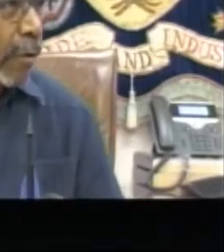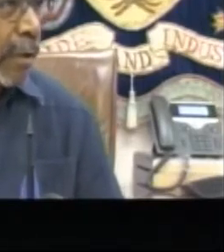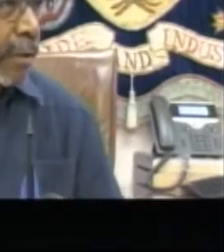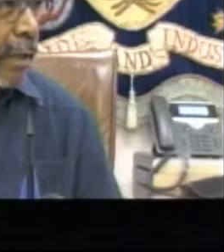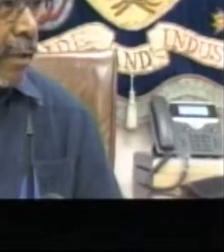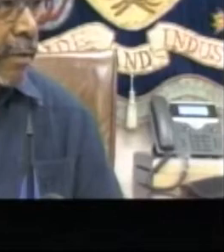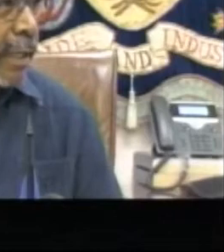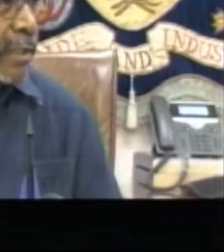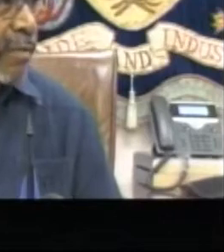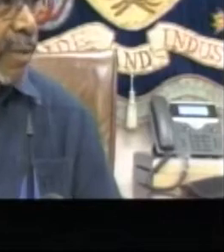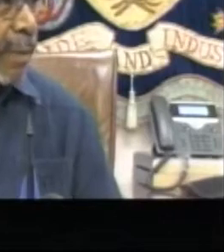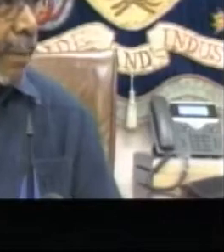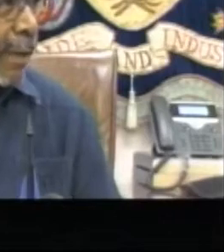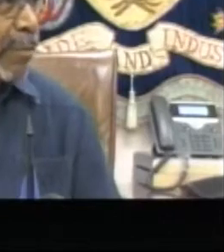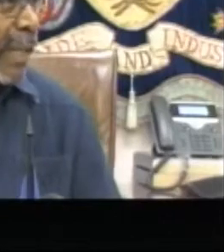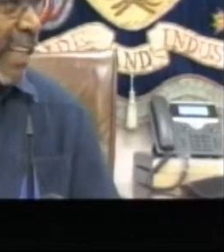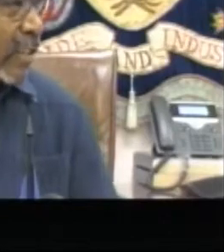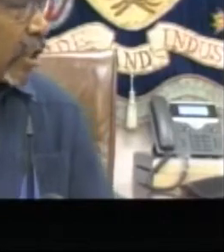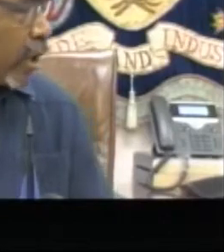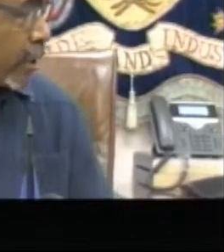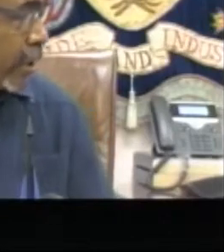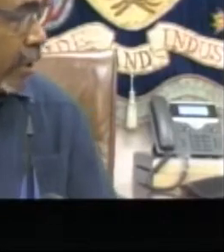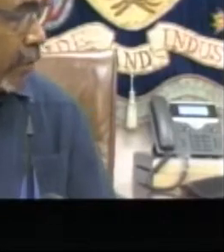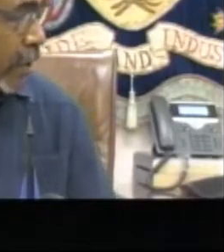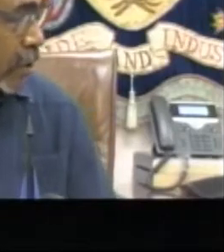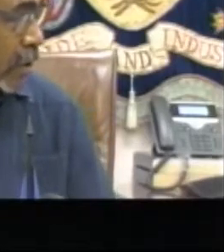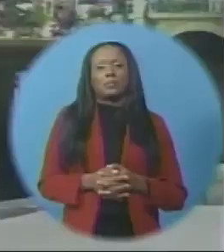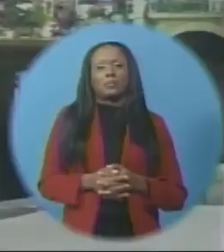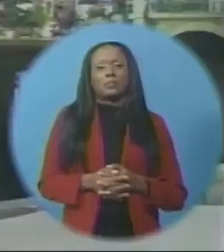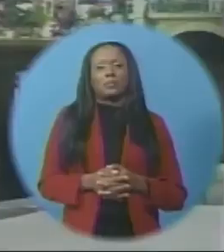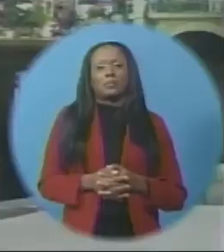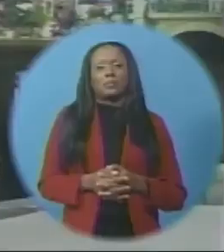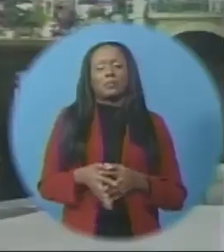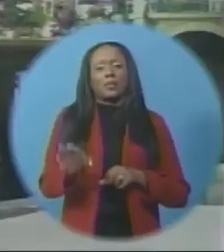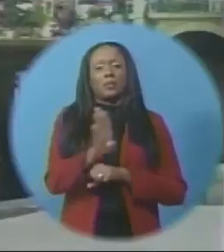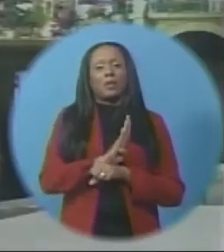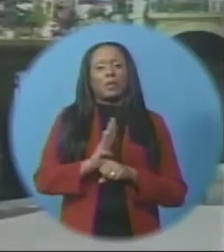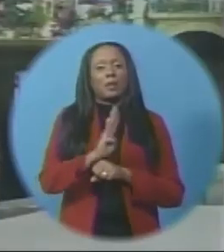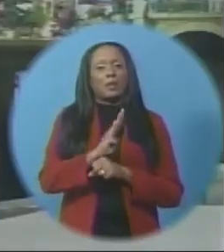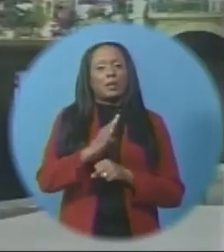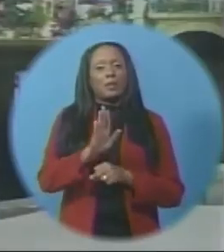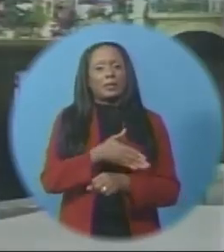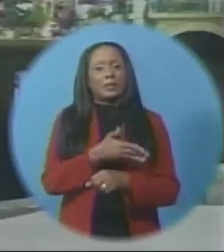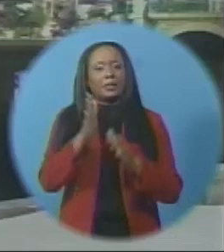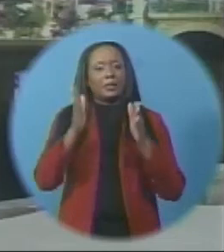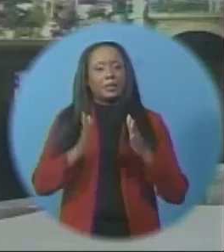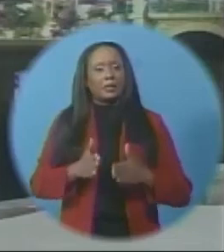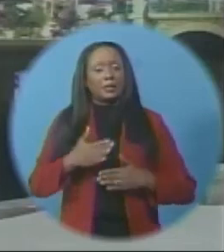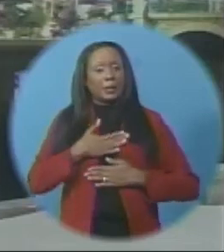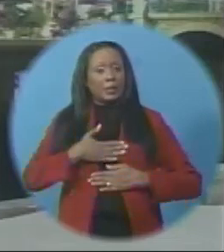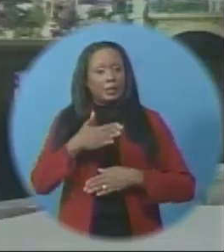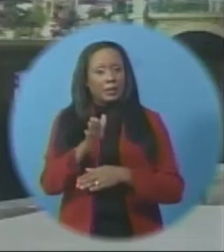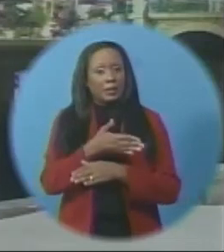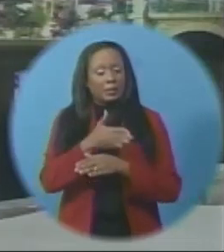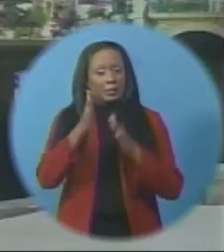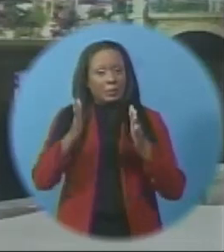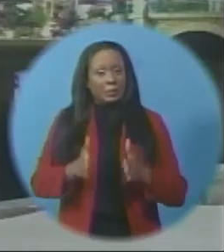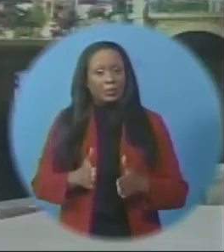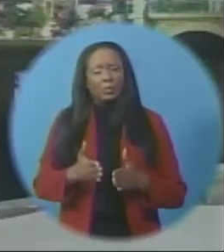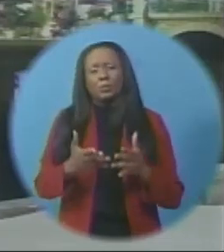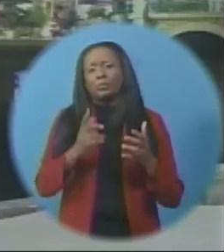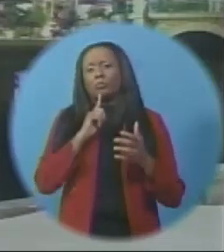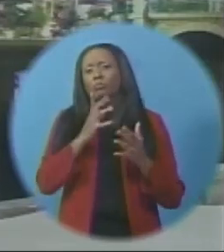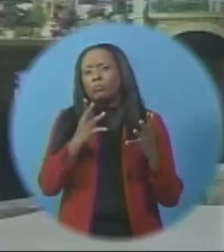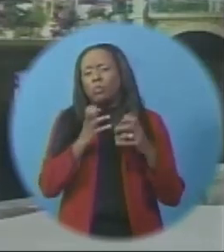amount in context of government of Barbados, but it is a start. A local entertainer is pleading with Barbadians to cultivate